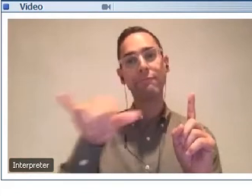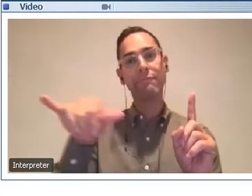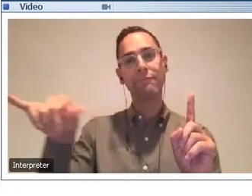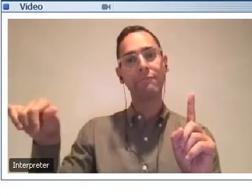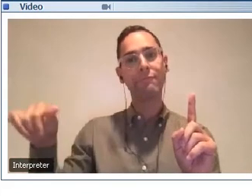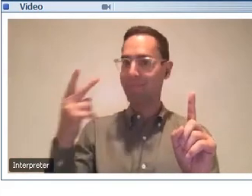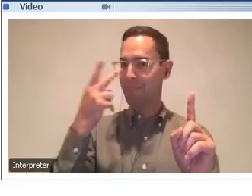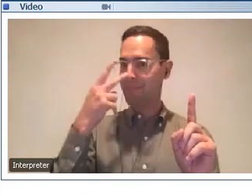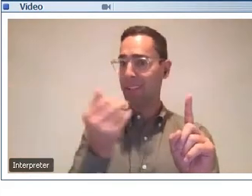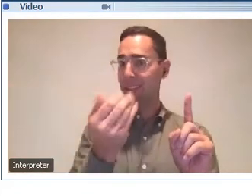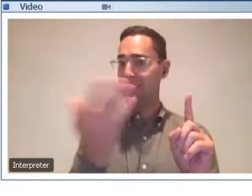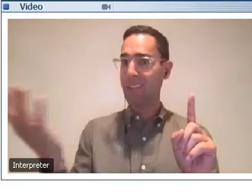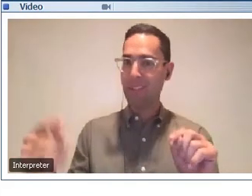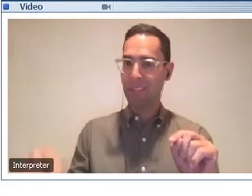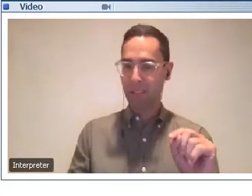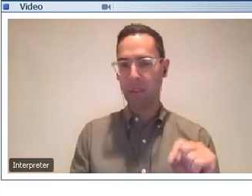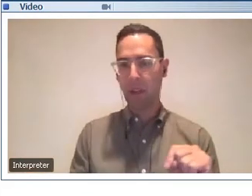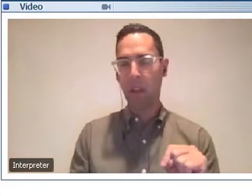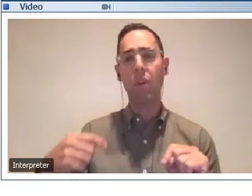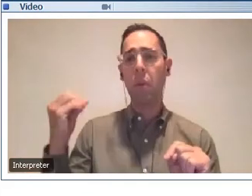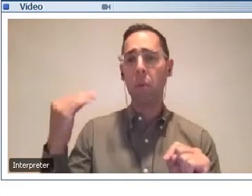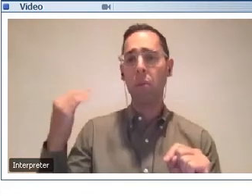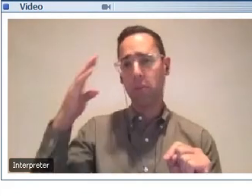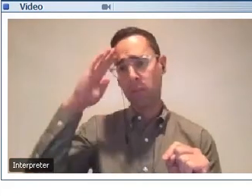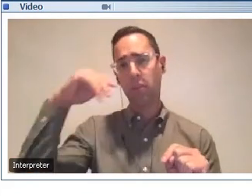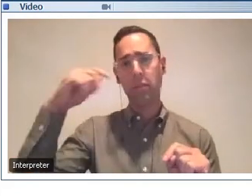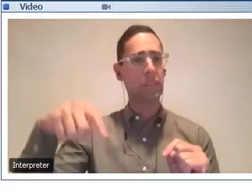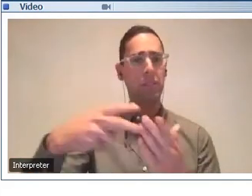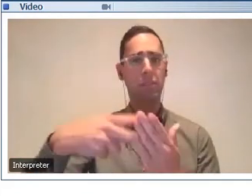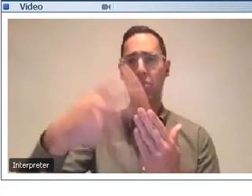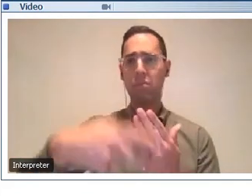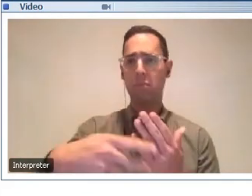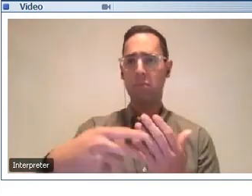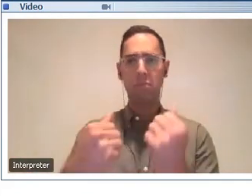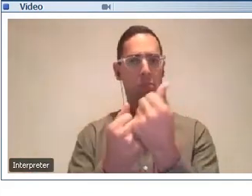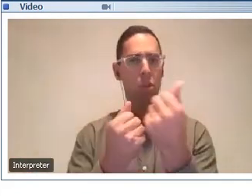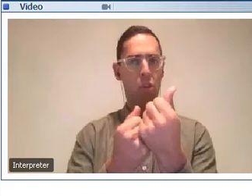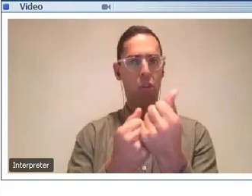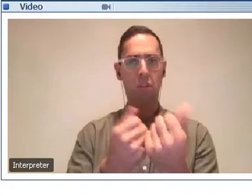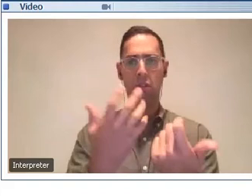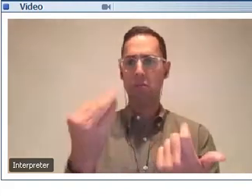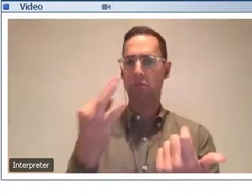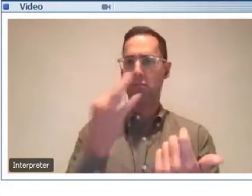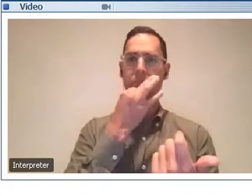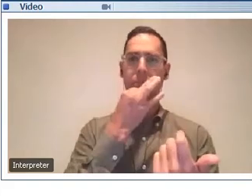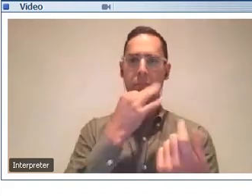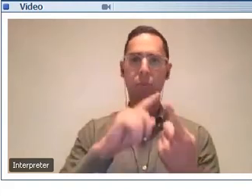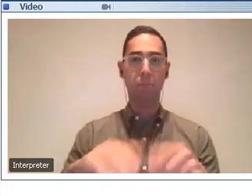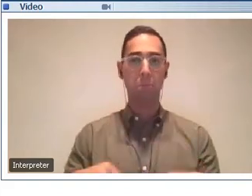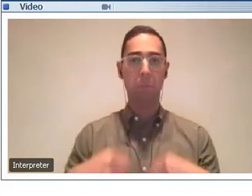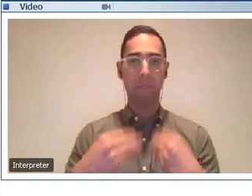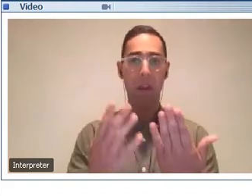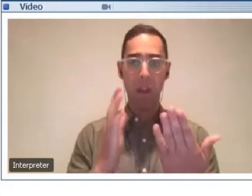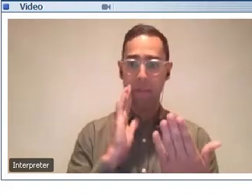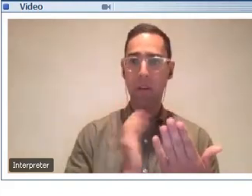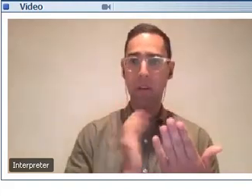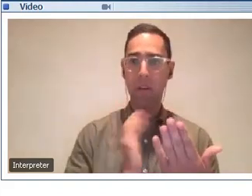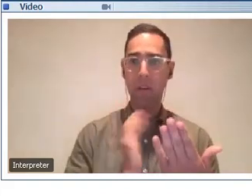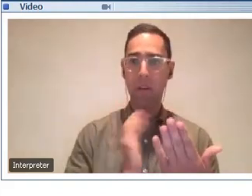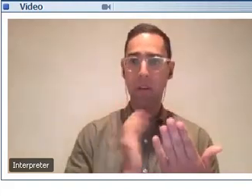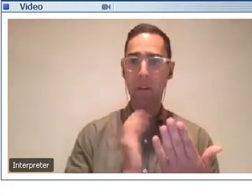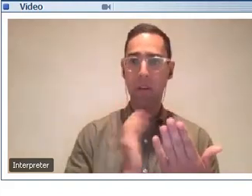need programs and supports and expertise to provide for our family and individuals with